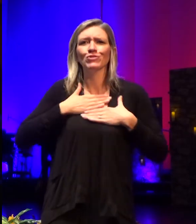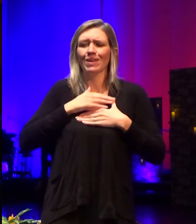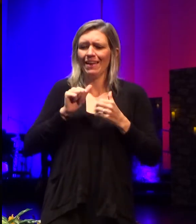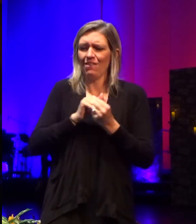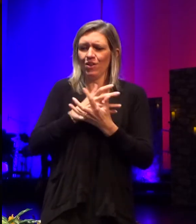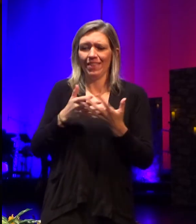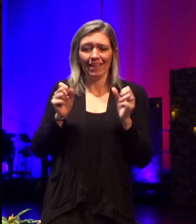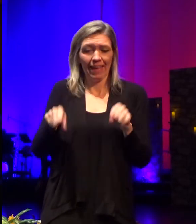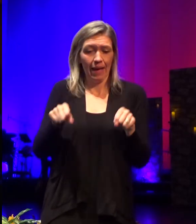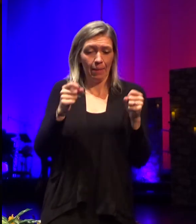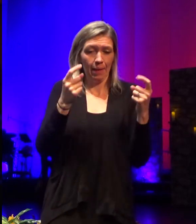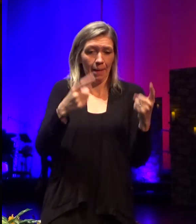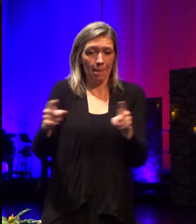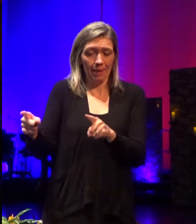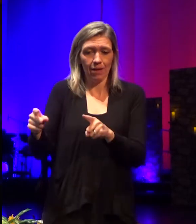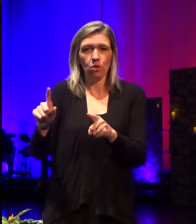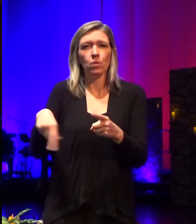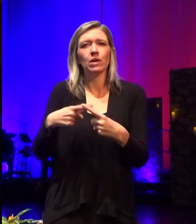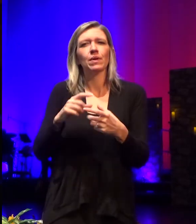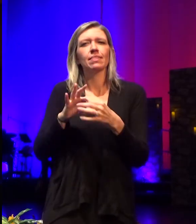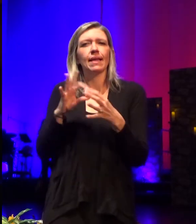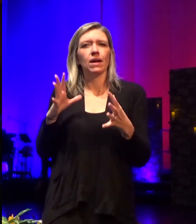let go of what was.